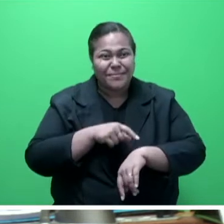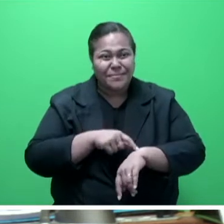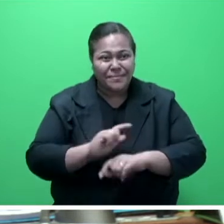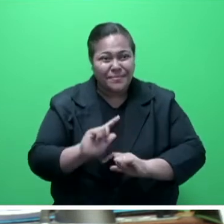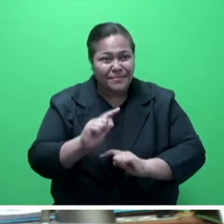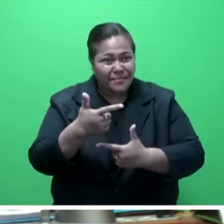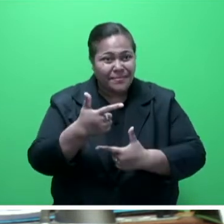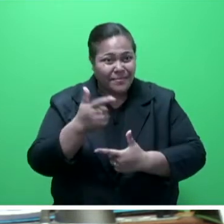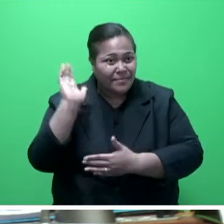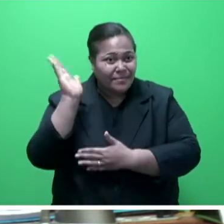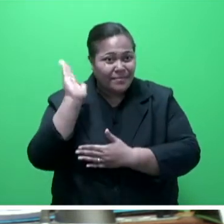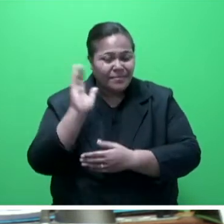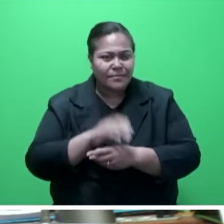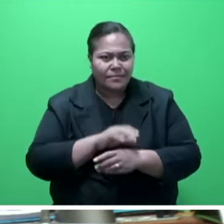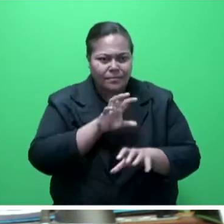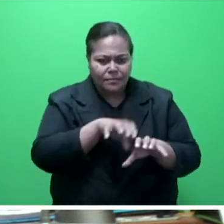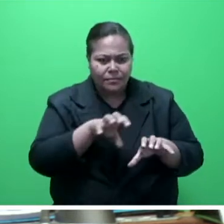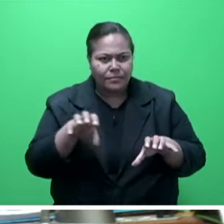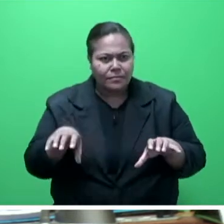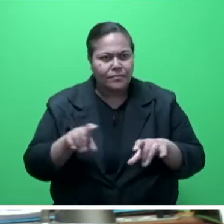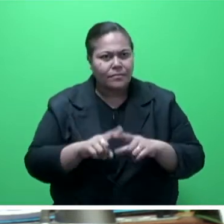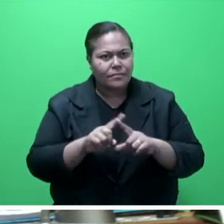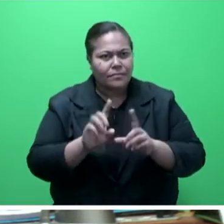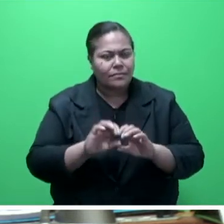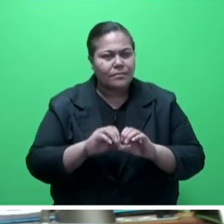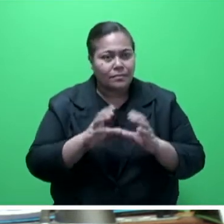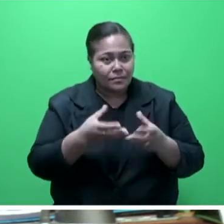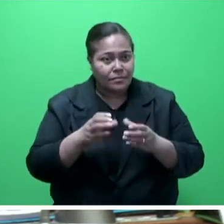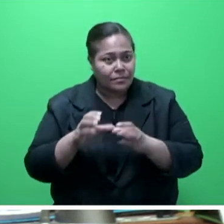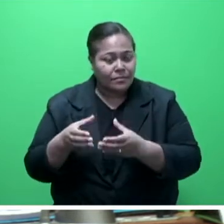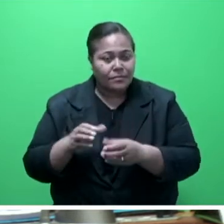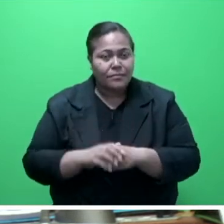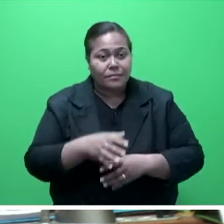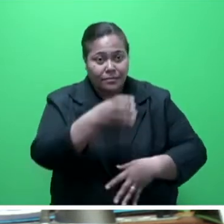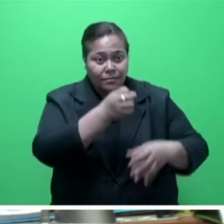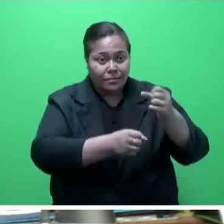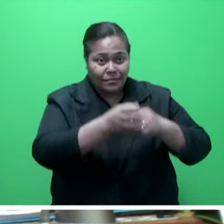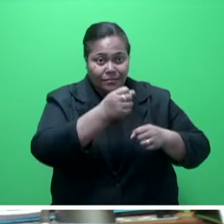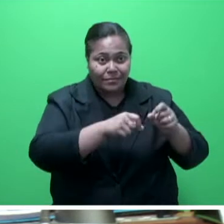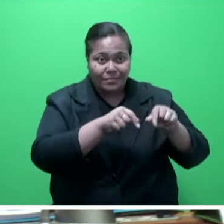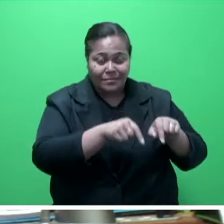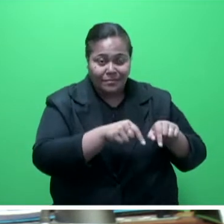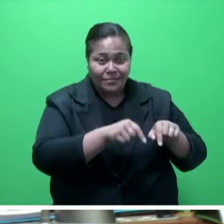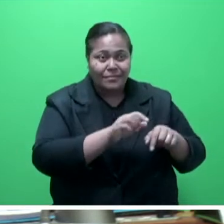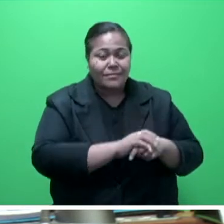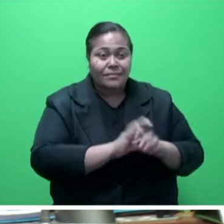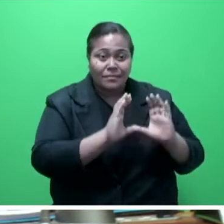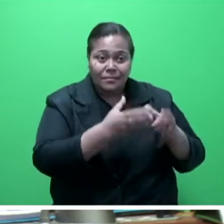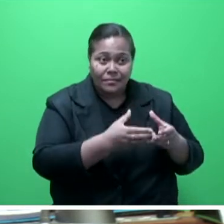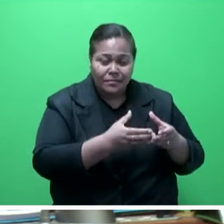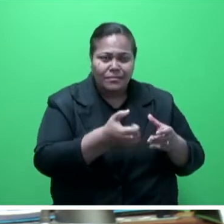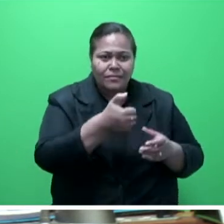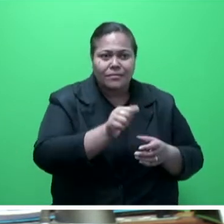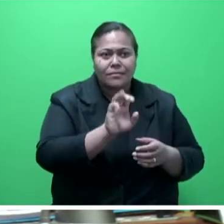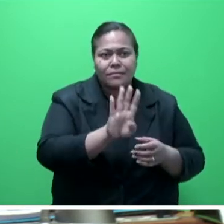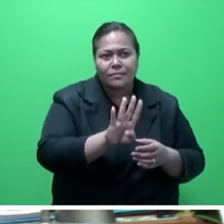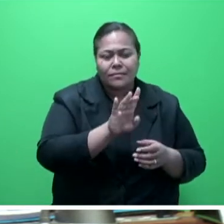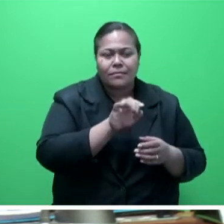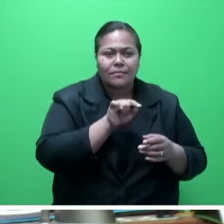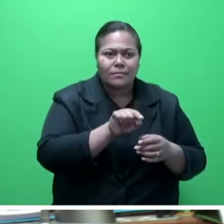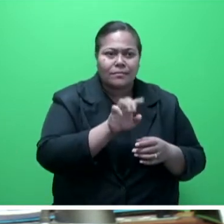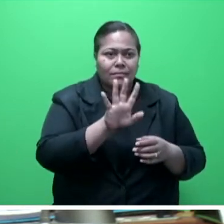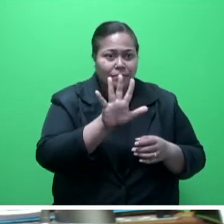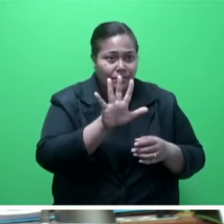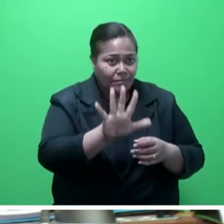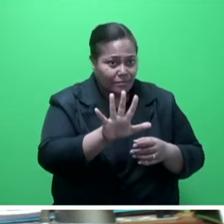on each of the sector. Mr. Speaker, the dairy sector, approximately 64.5 million litres of milk is